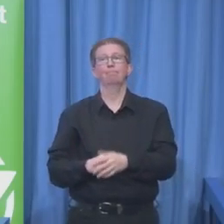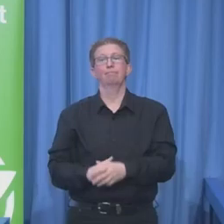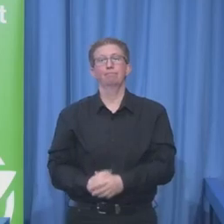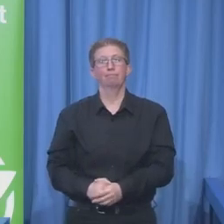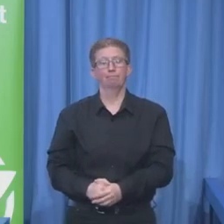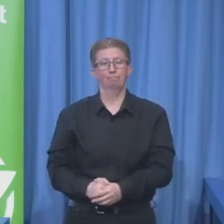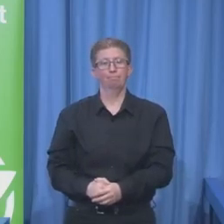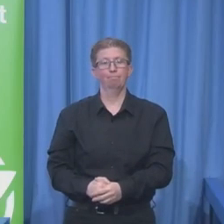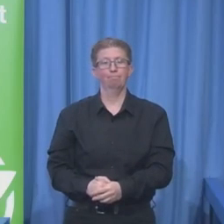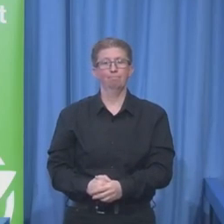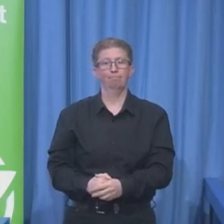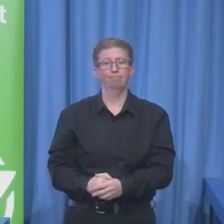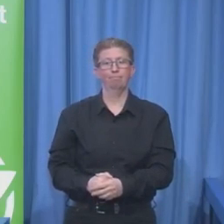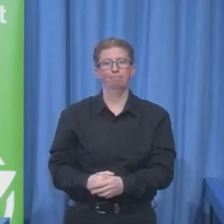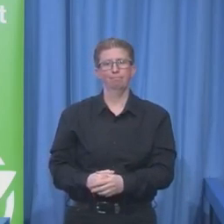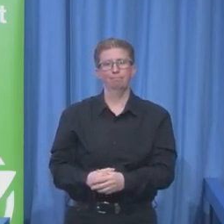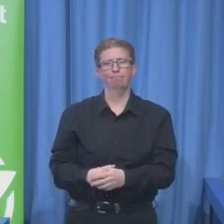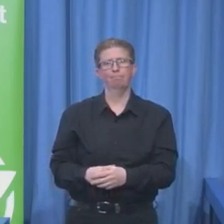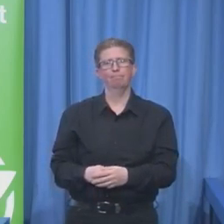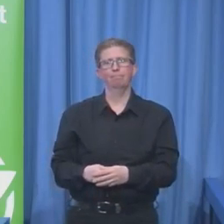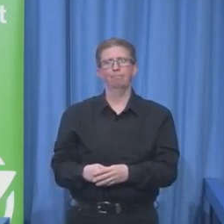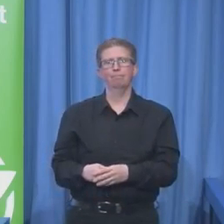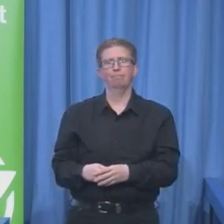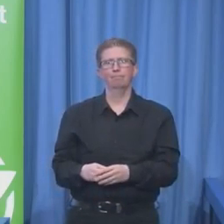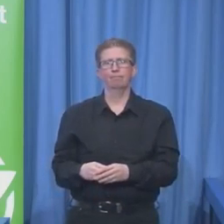work-related content.